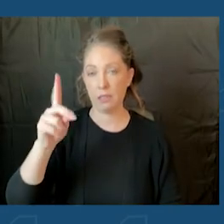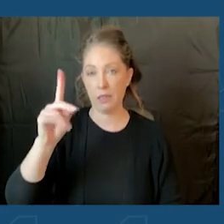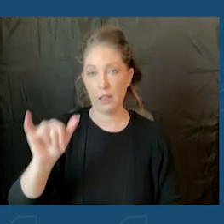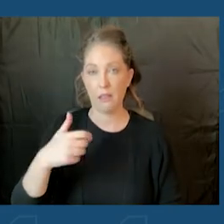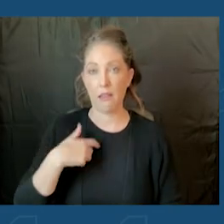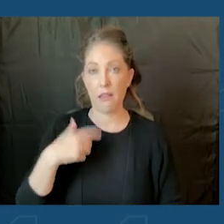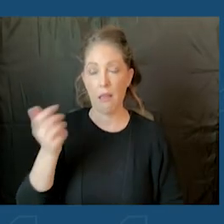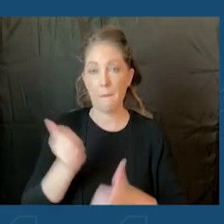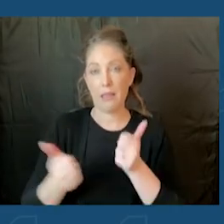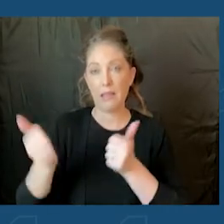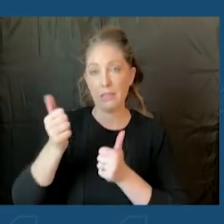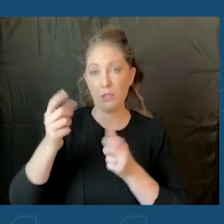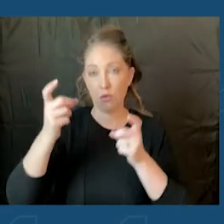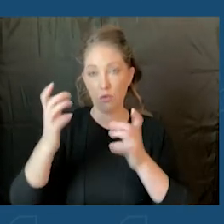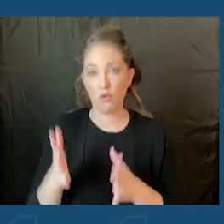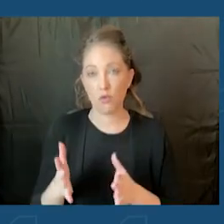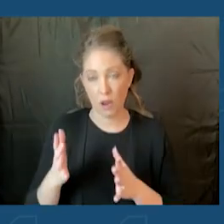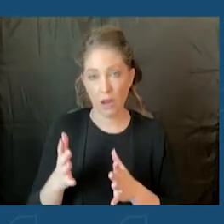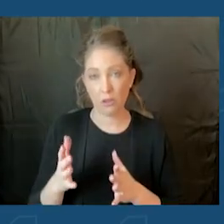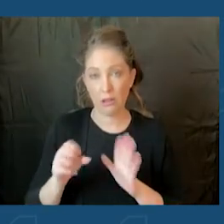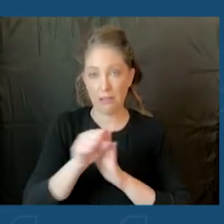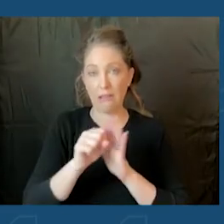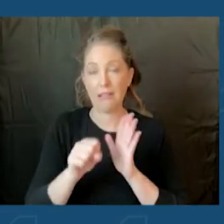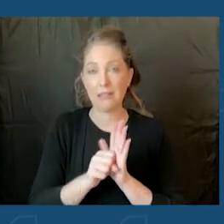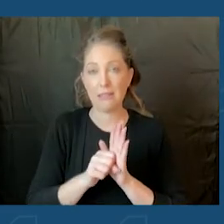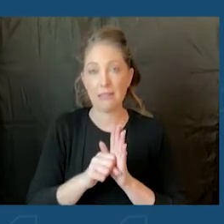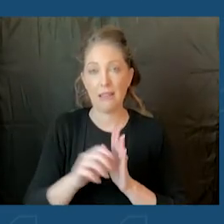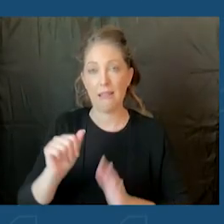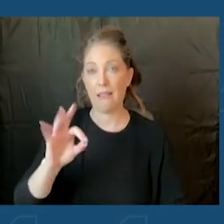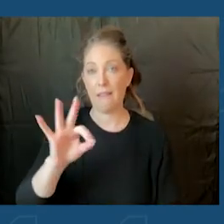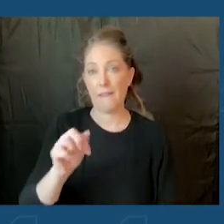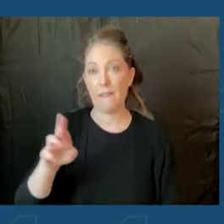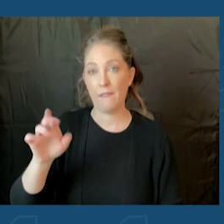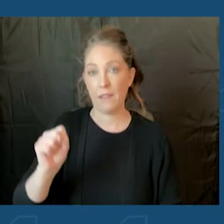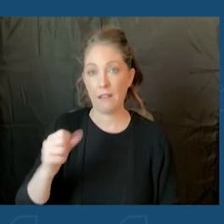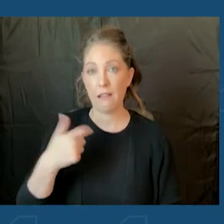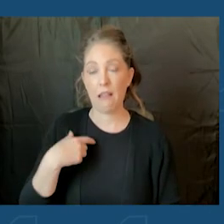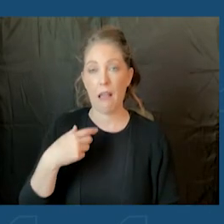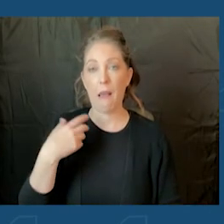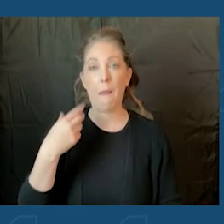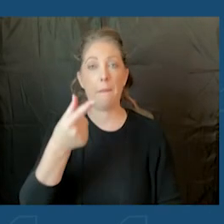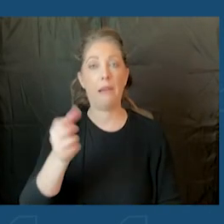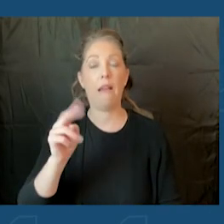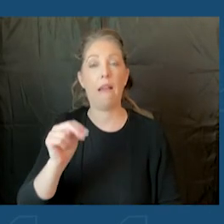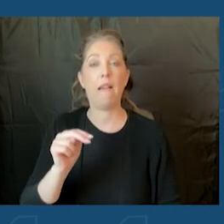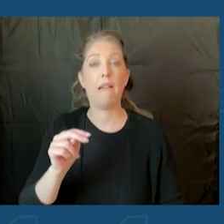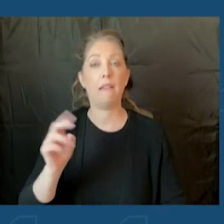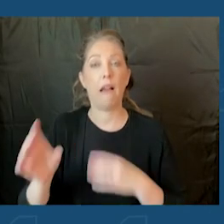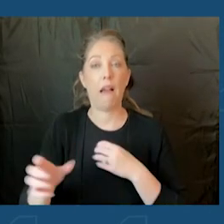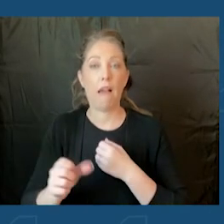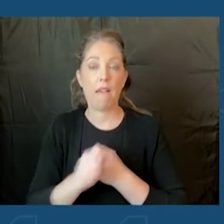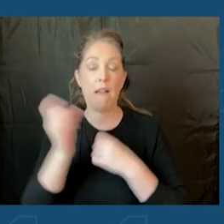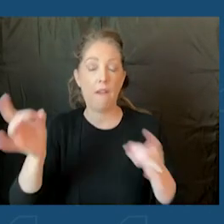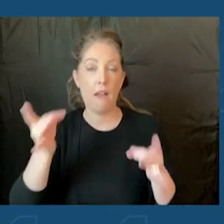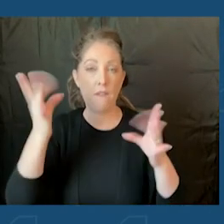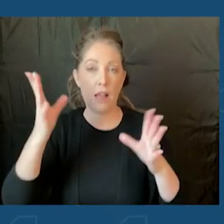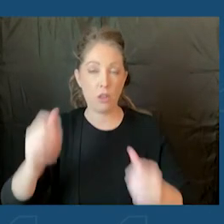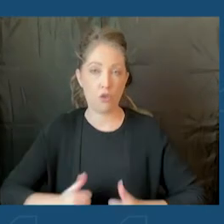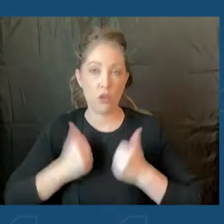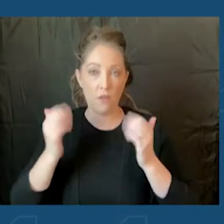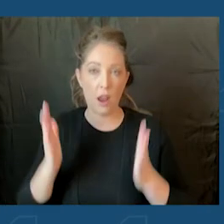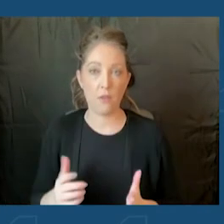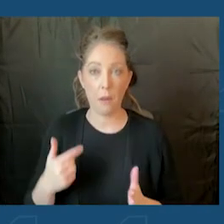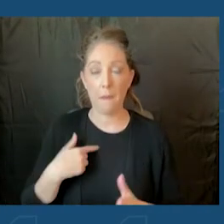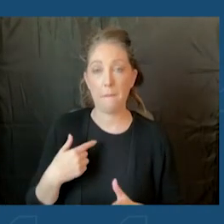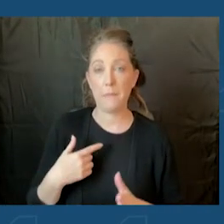State Government Affairs at Everytown for Gun Safety. I'm also a gun violence survivor. My sophomore year in college, I was attending a